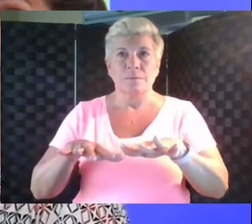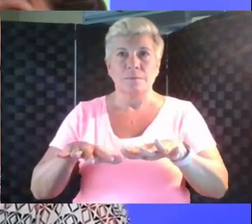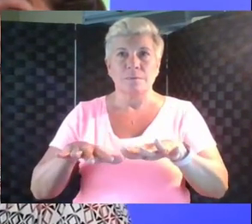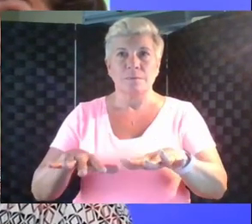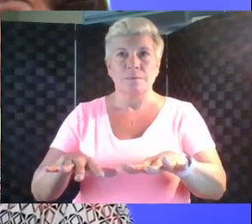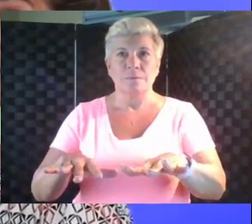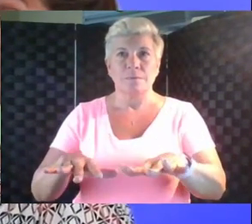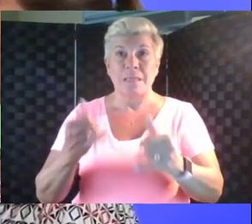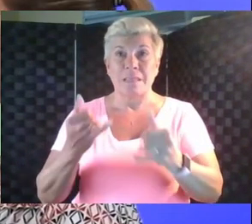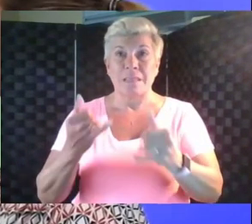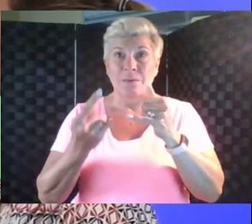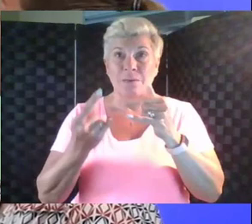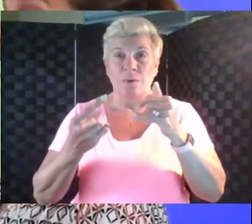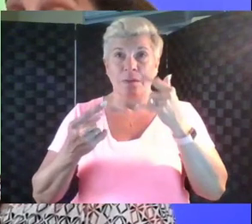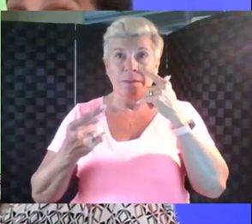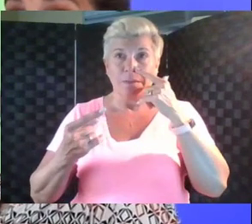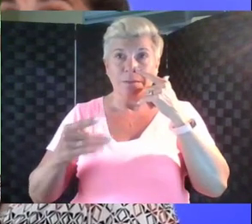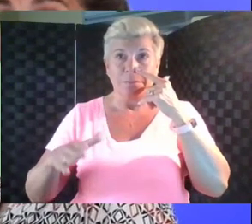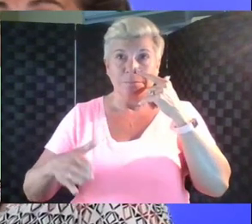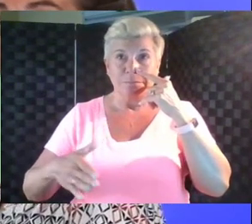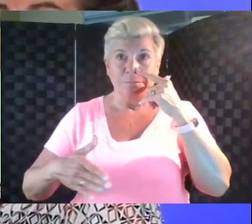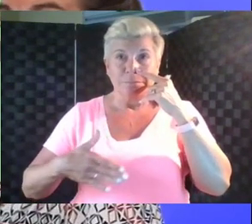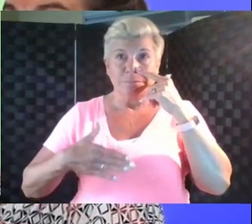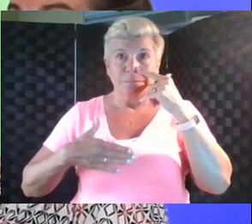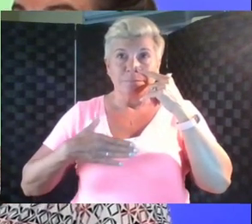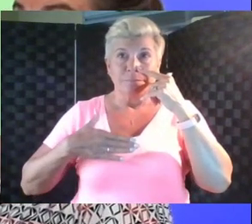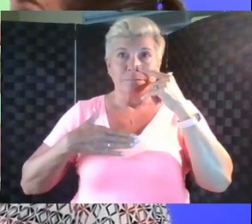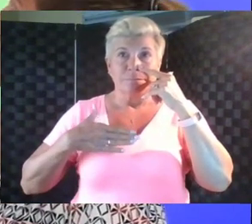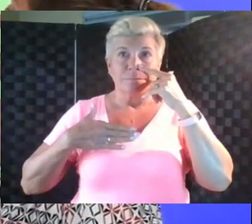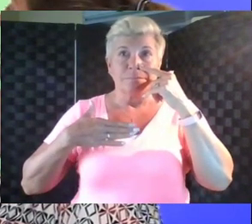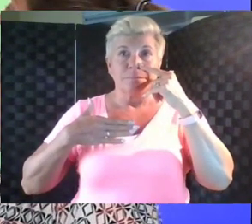And let it out. Last big deep breath. Make it count. Here we go.